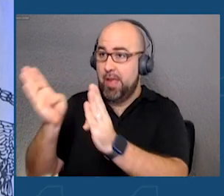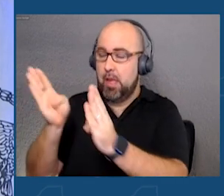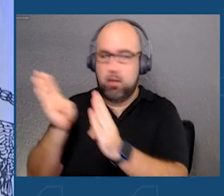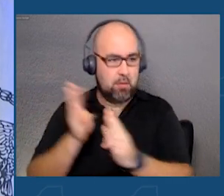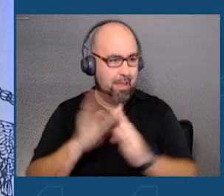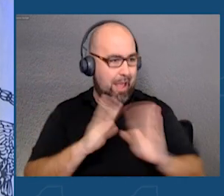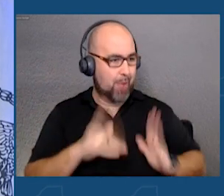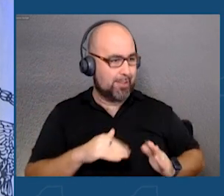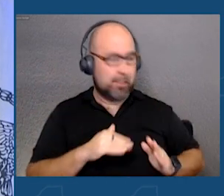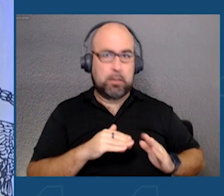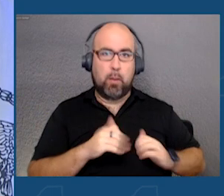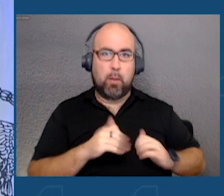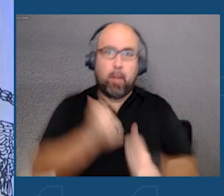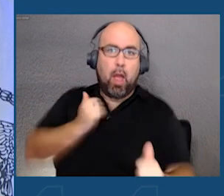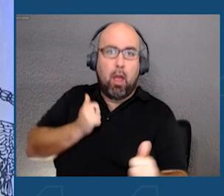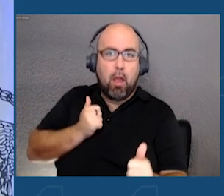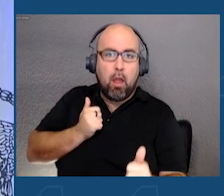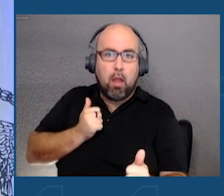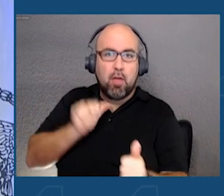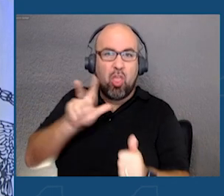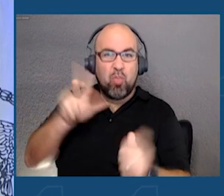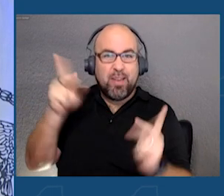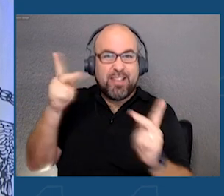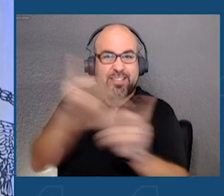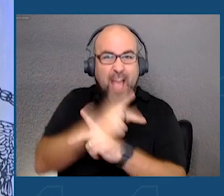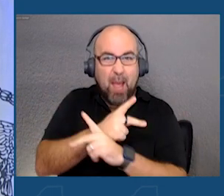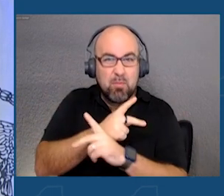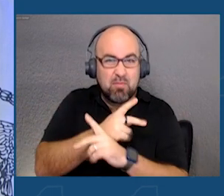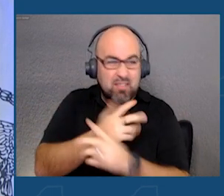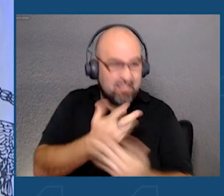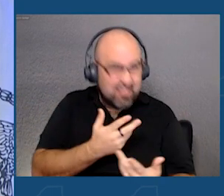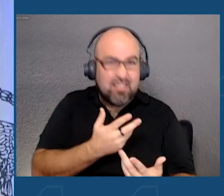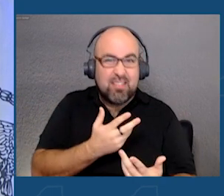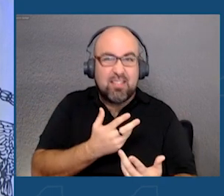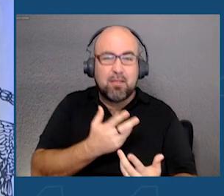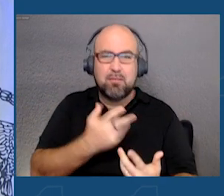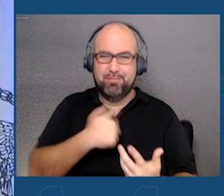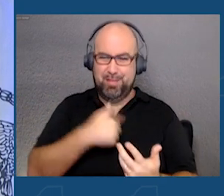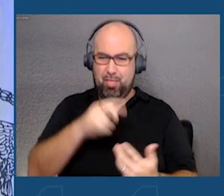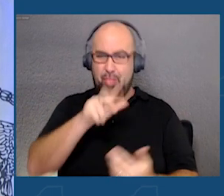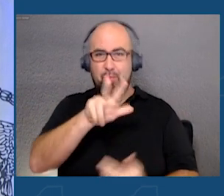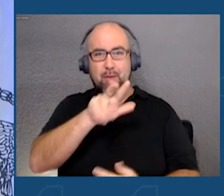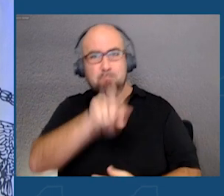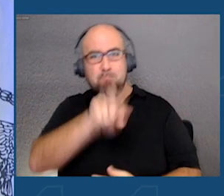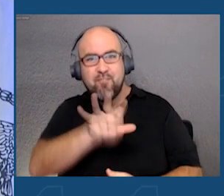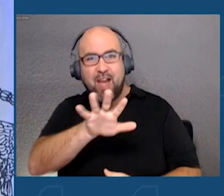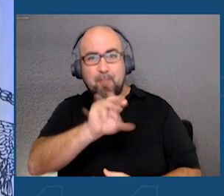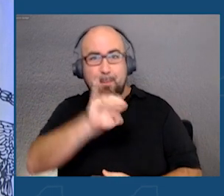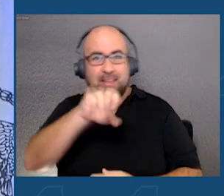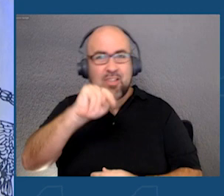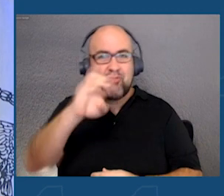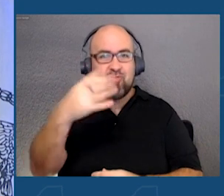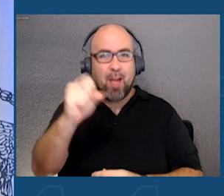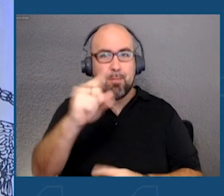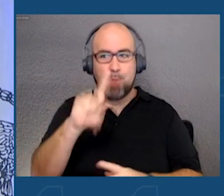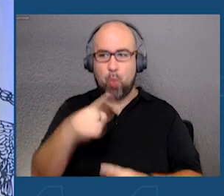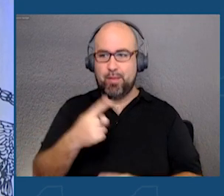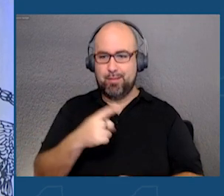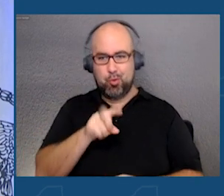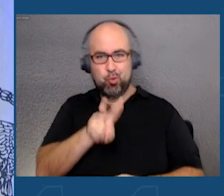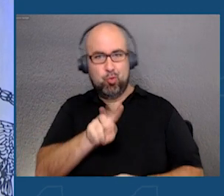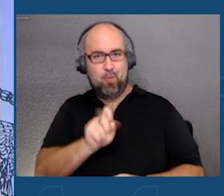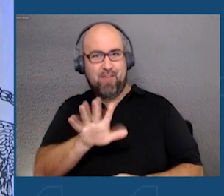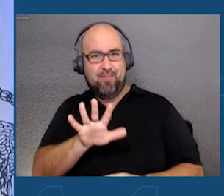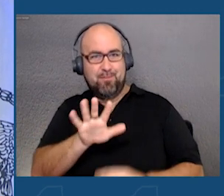the disconnect, leaving us with 1.25 million jobs and only 400,000 new units of housing. So the jobs are